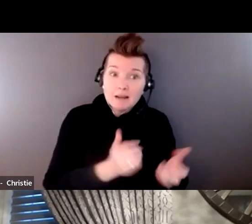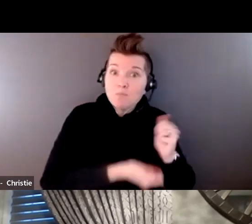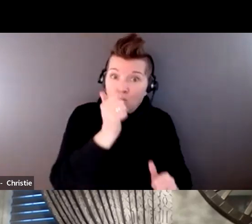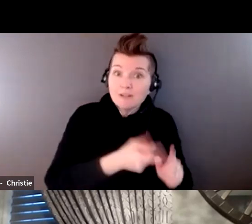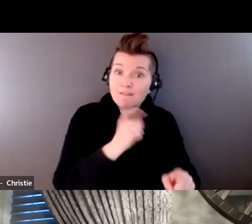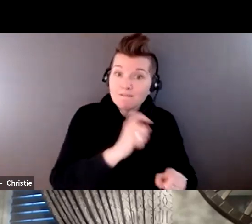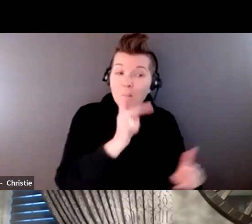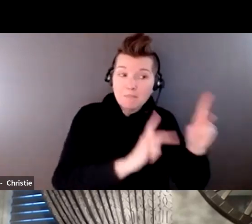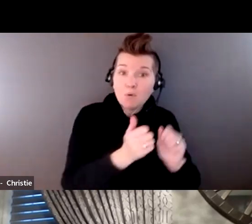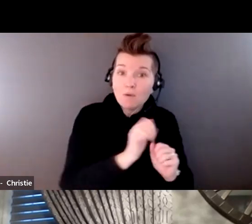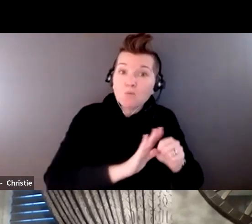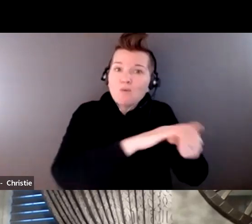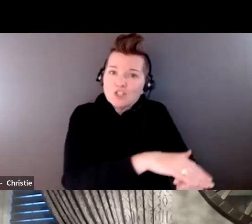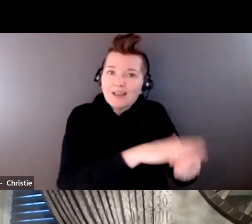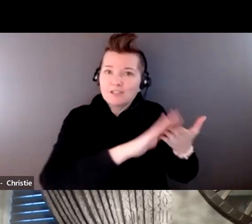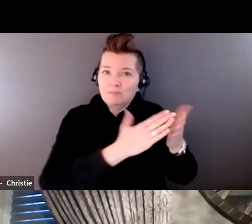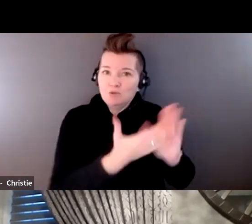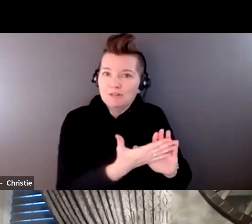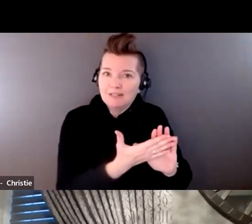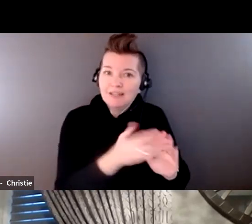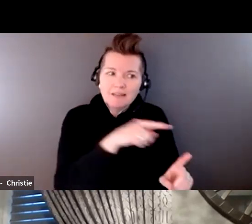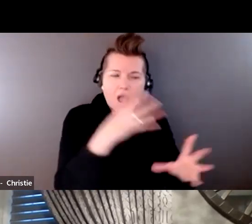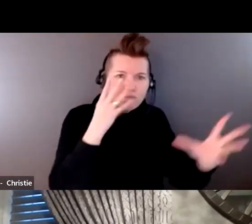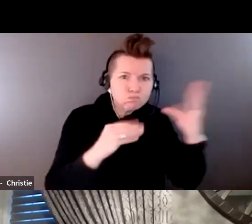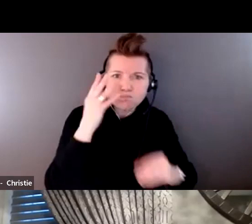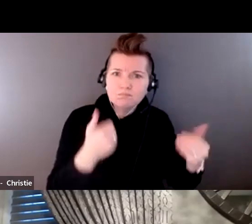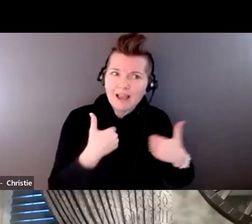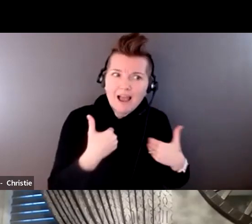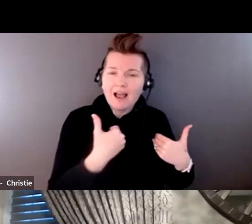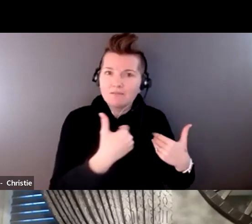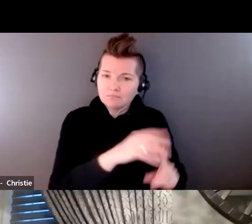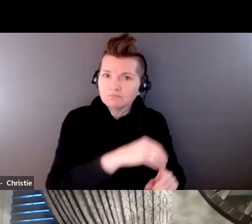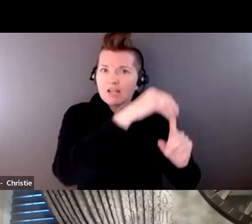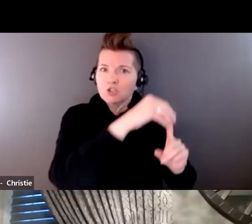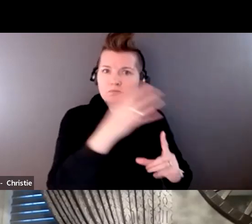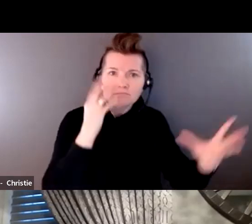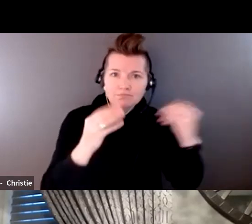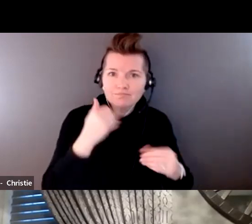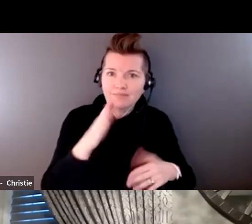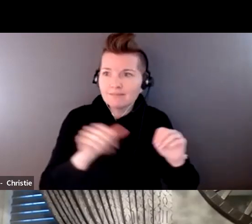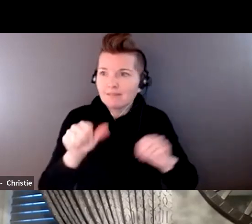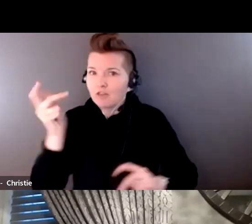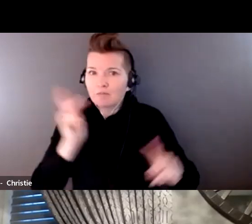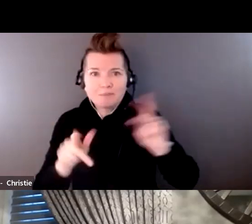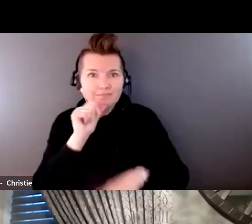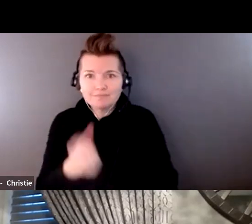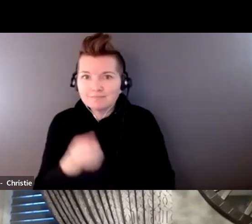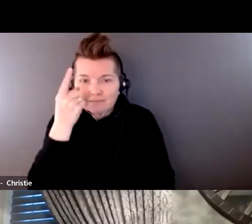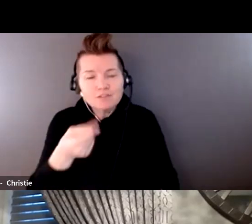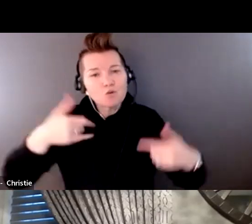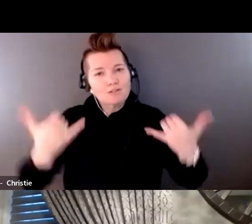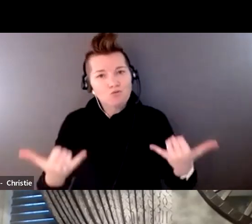unique experiences based on the intersection of race and disability. So we're really hoping today to have a conversation that really